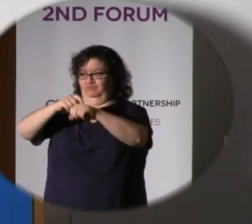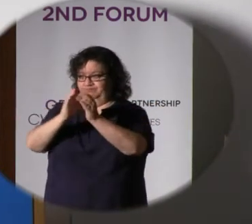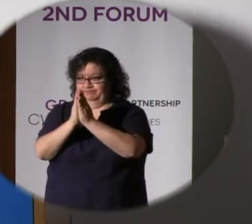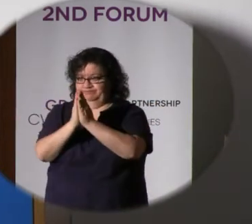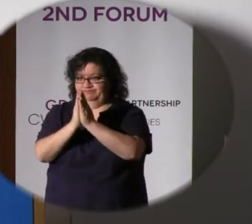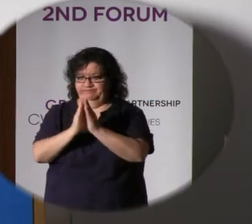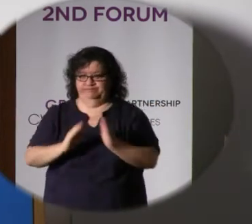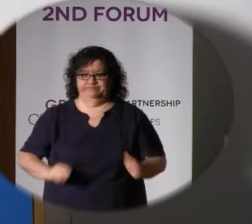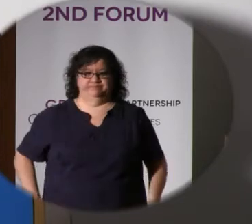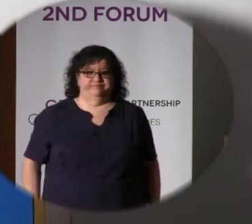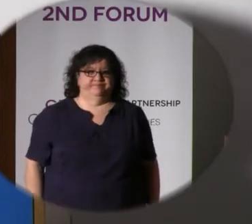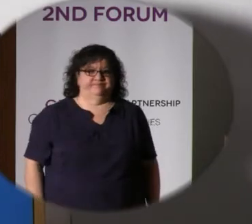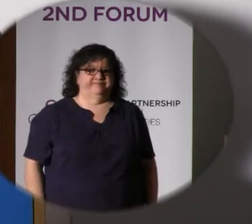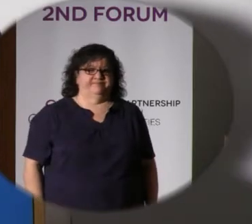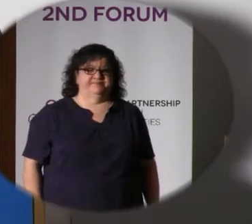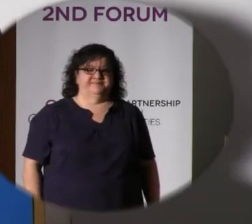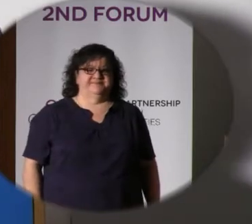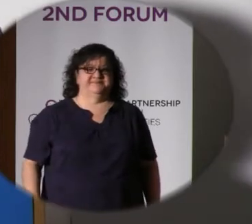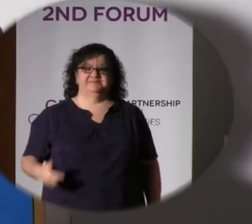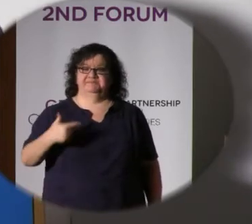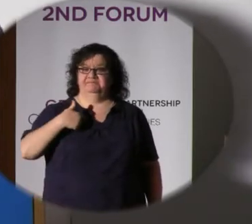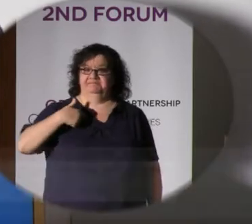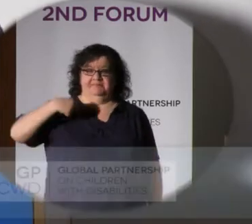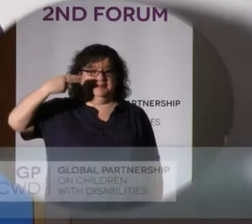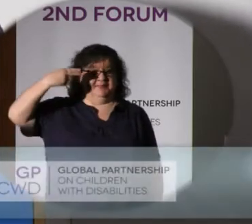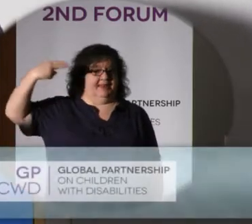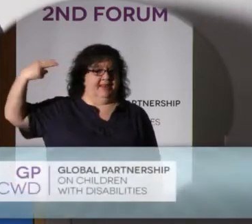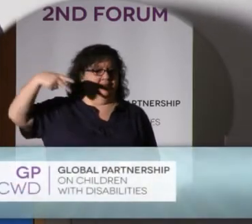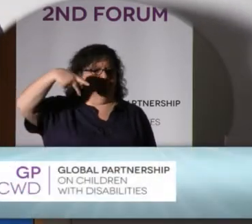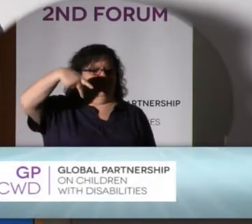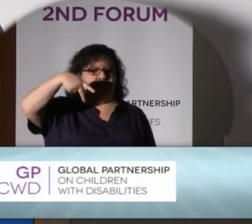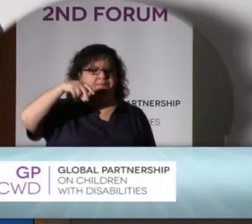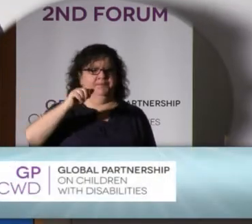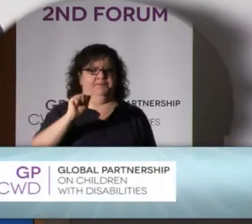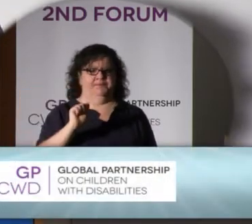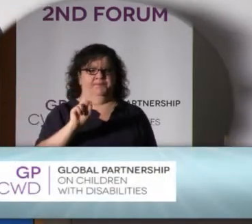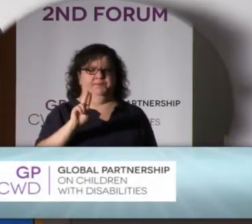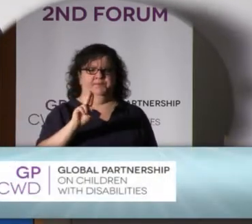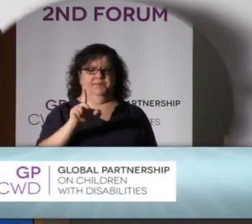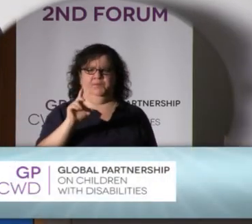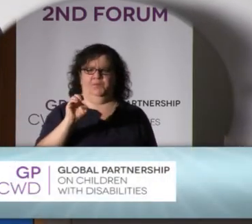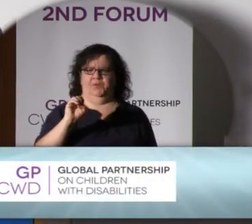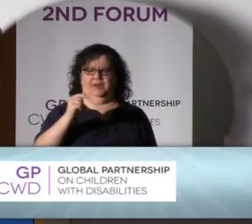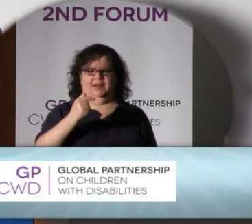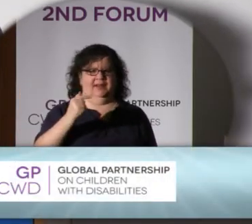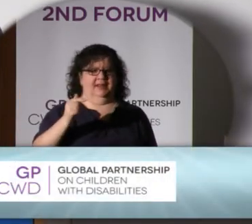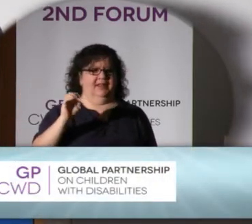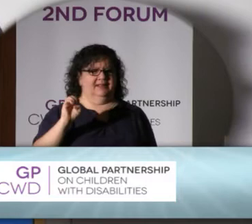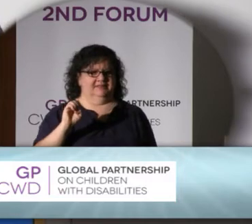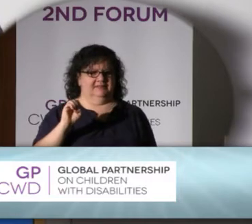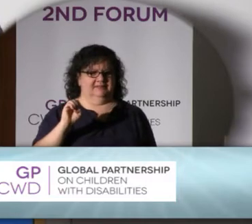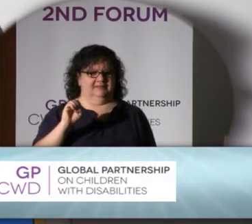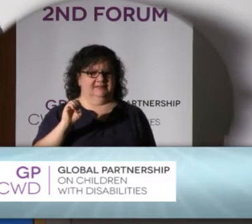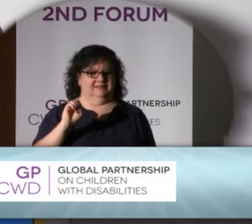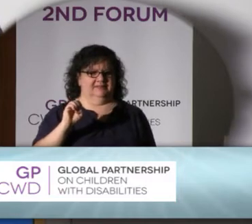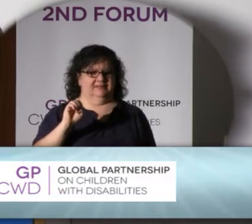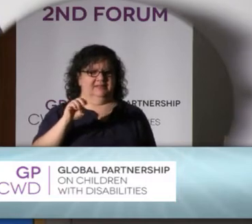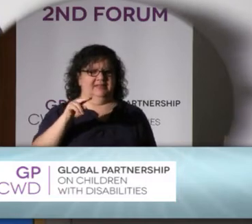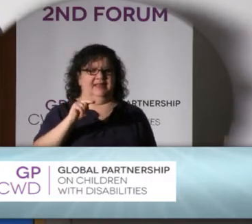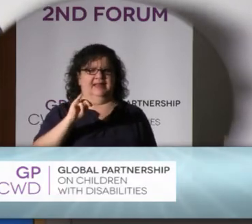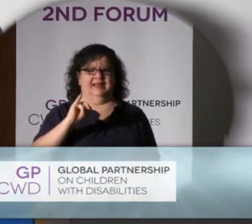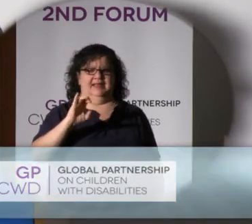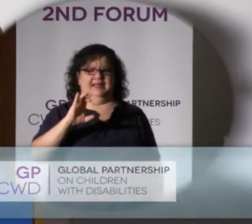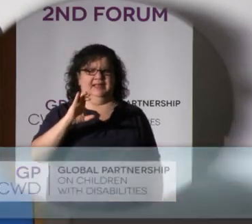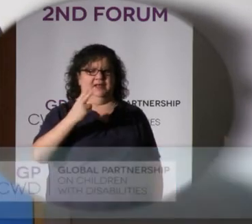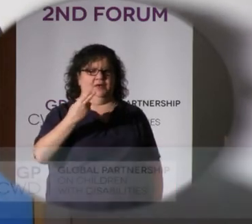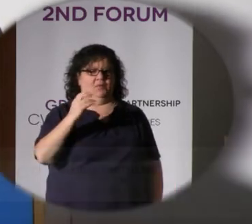Okay. My name is Paulette Nichols, for those of you who I haven't had the pleasure to meet yet. I do see a lot of faces of people